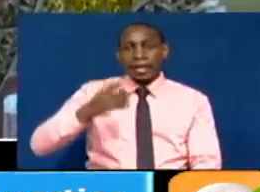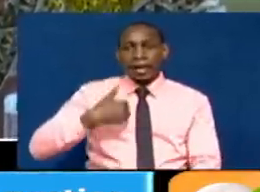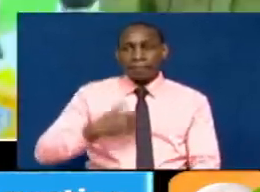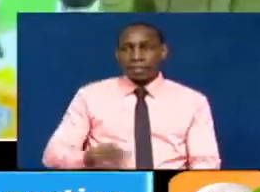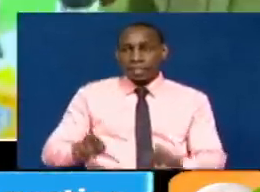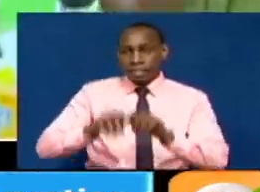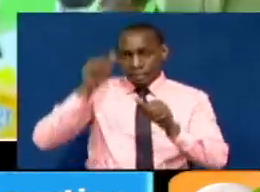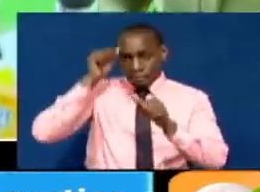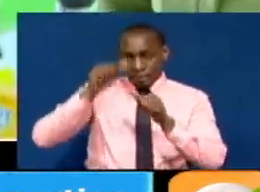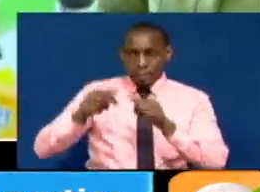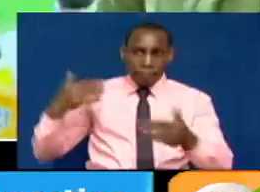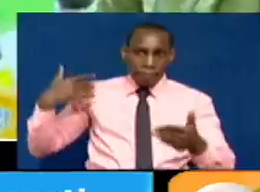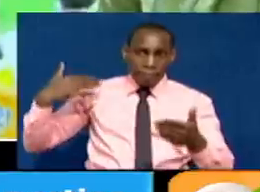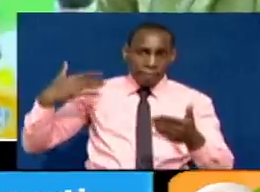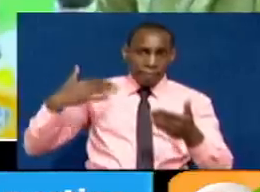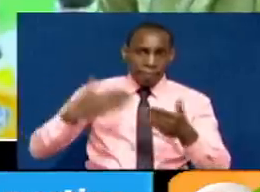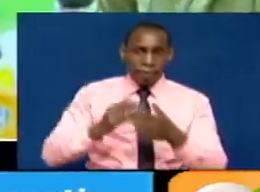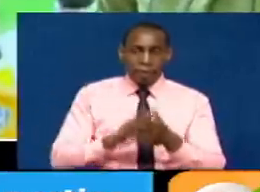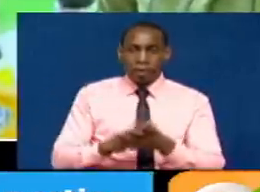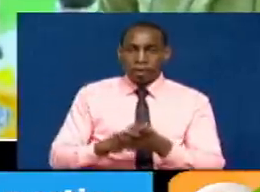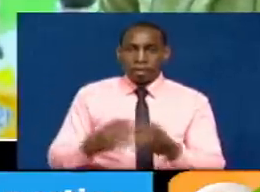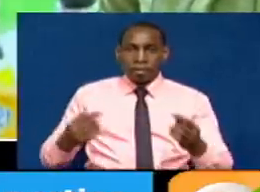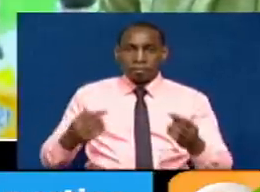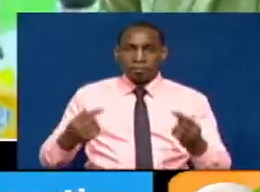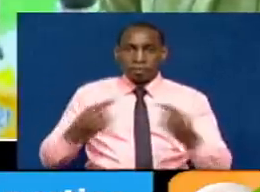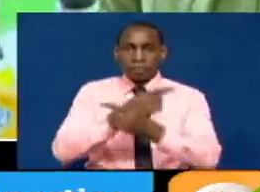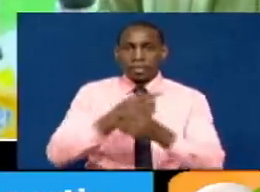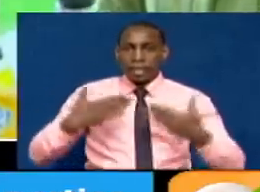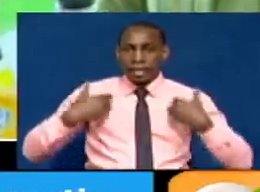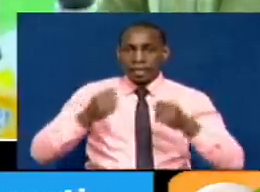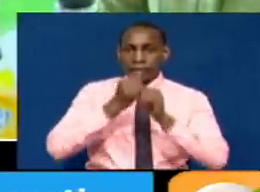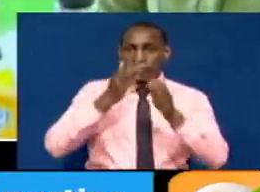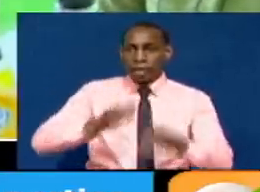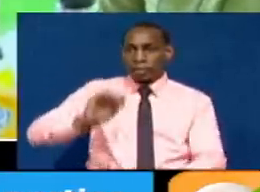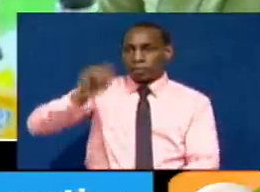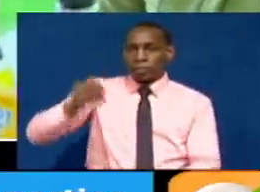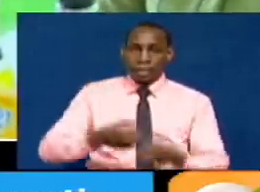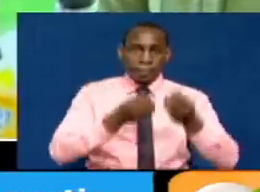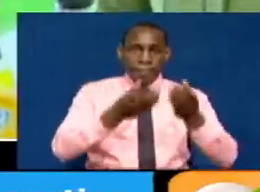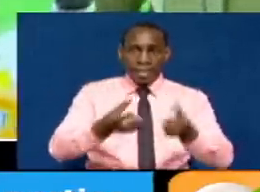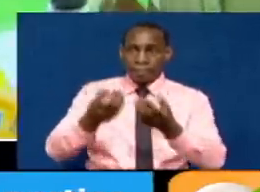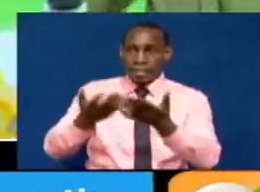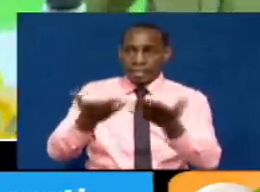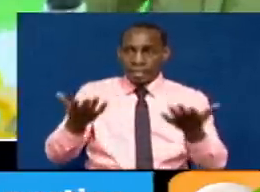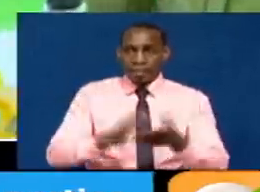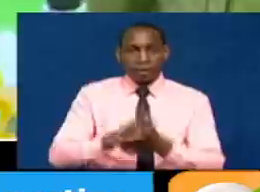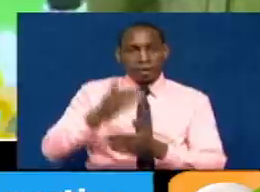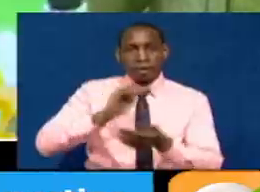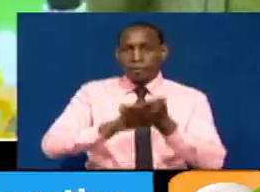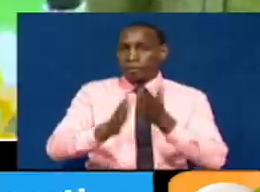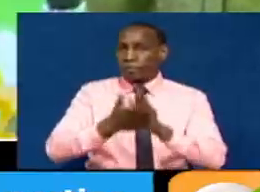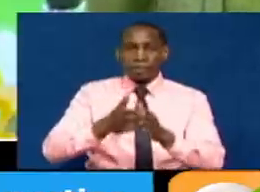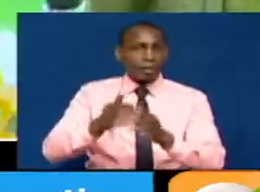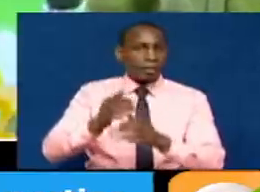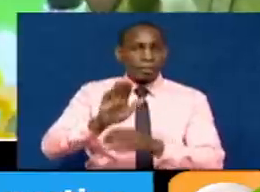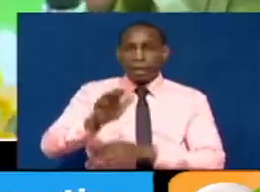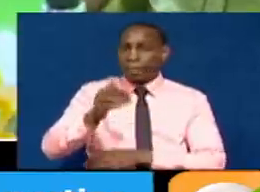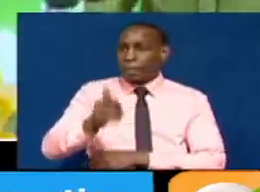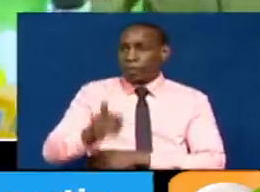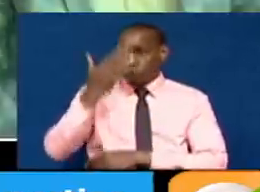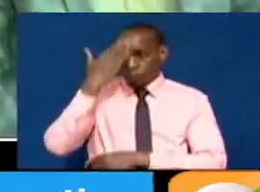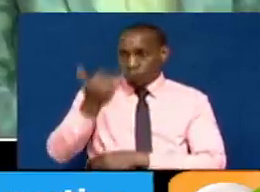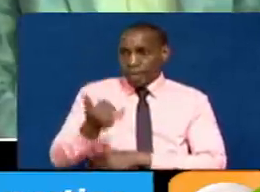You remember her protracted contest with health workers in the county. Yeah. A good number of them have never forgiven her